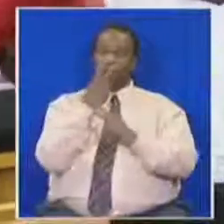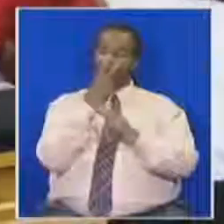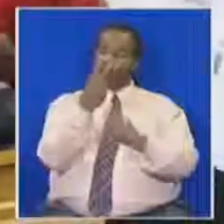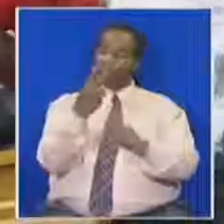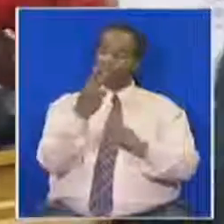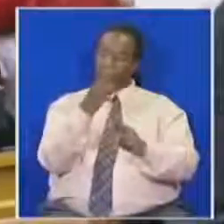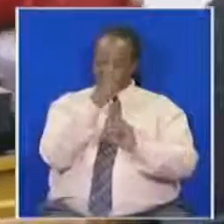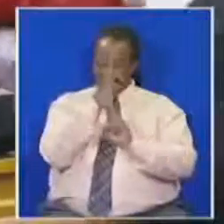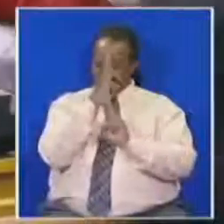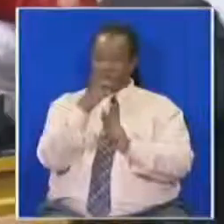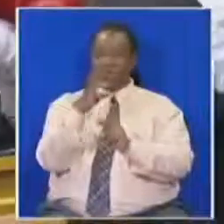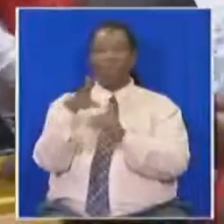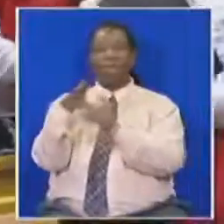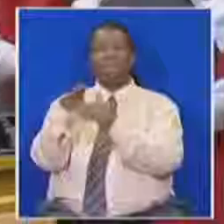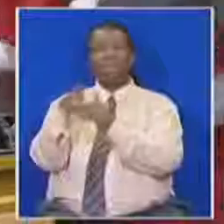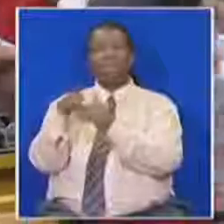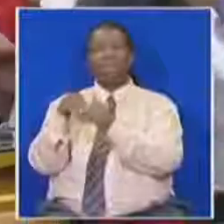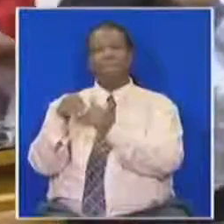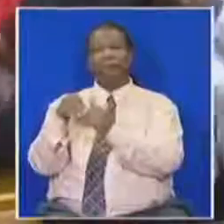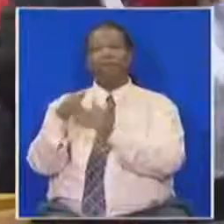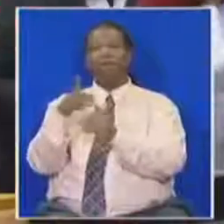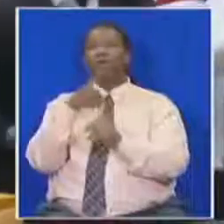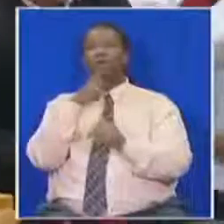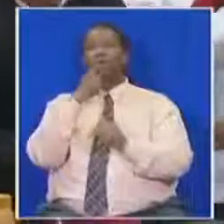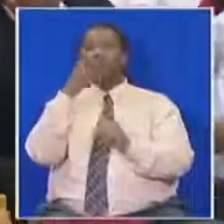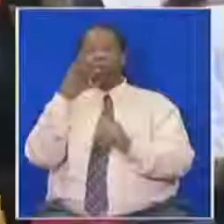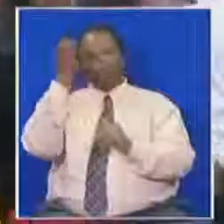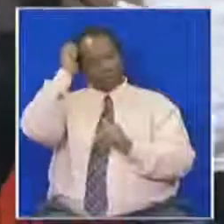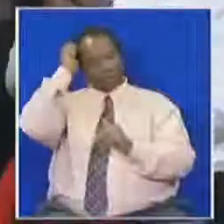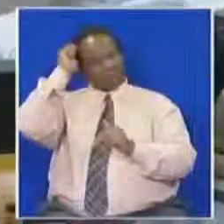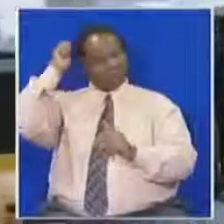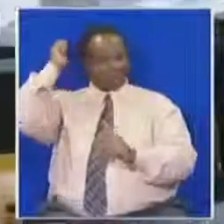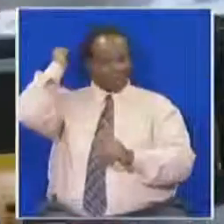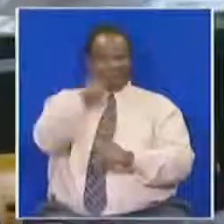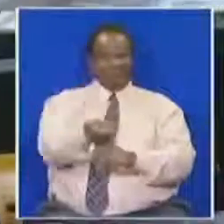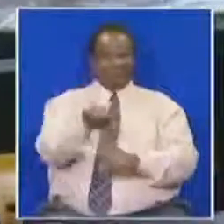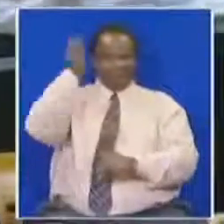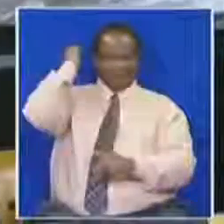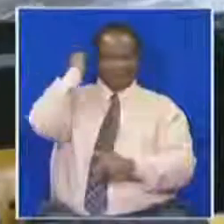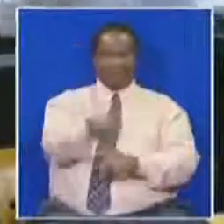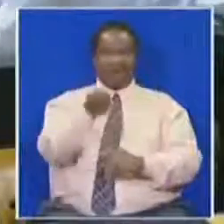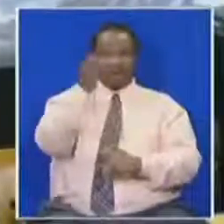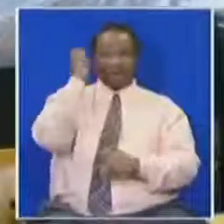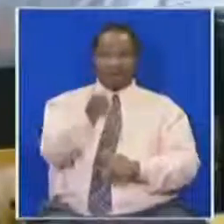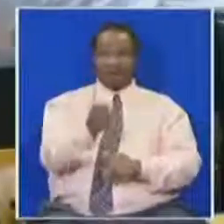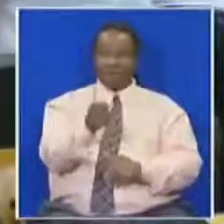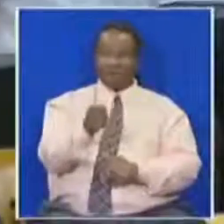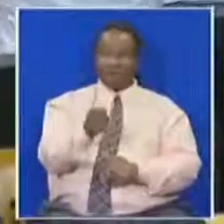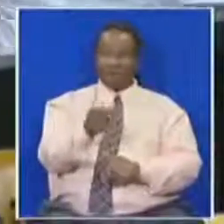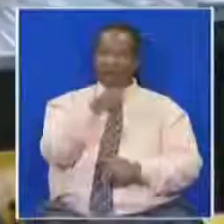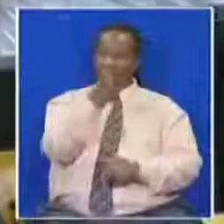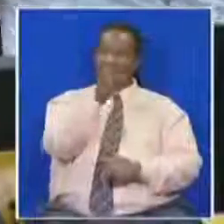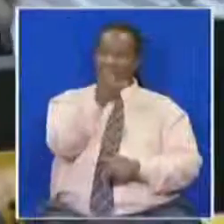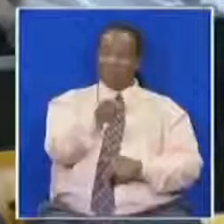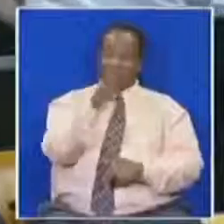Members using their heads to harm others.